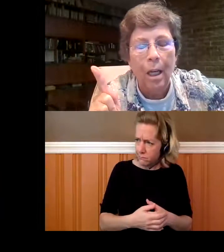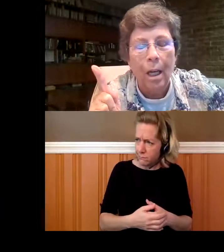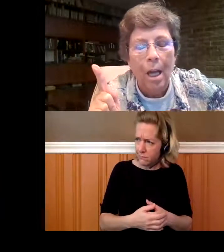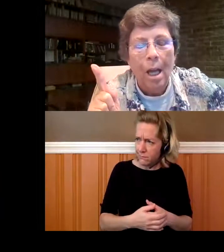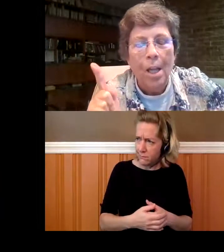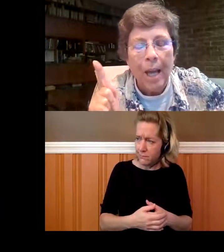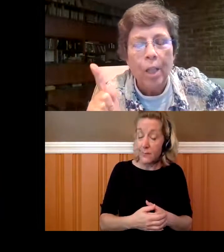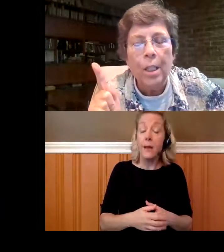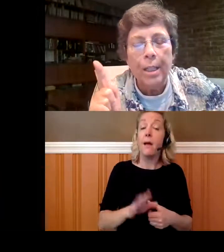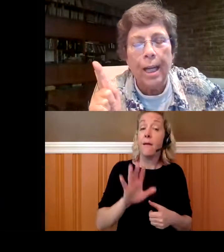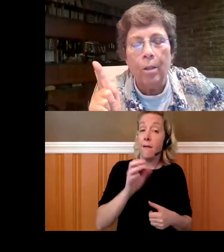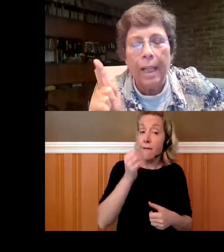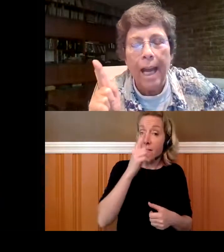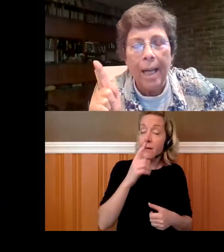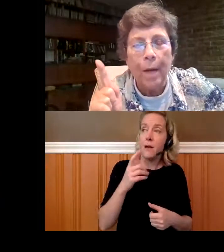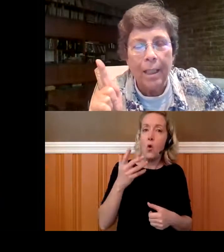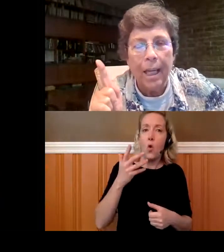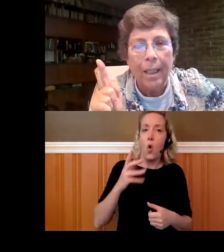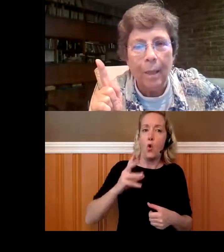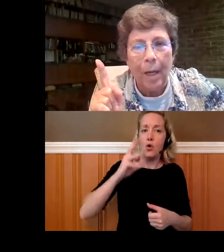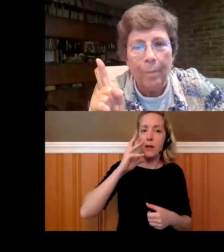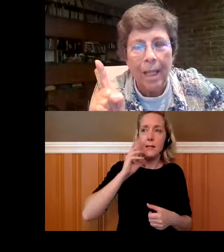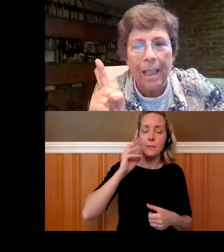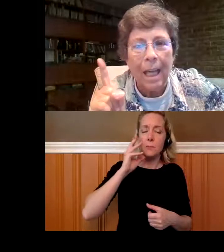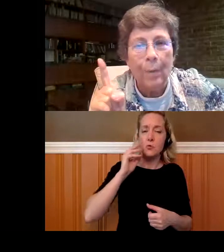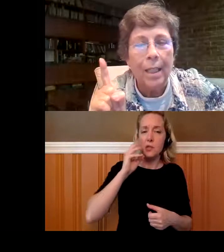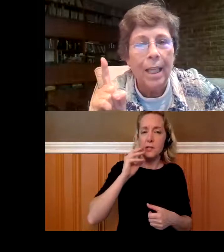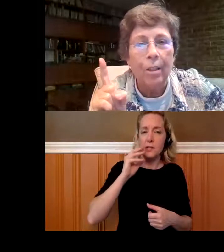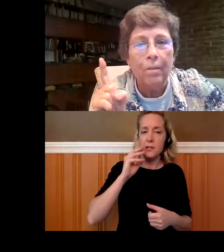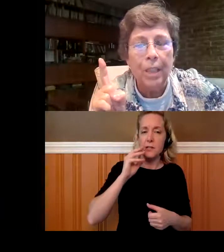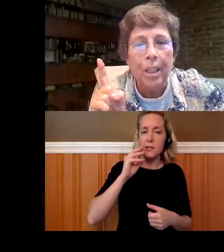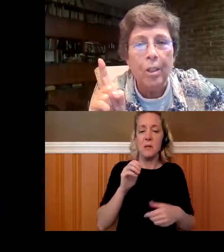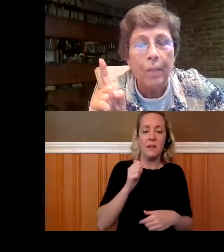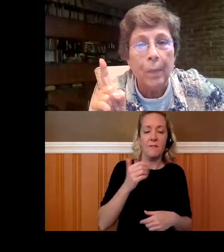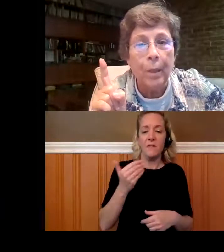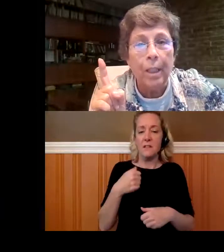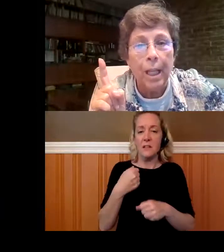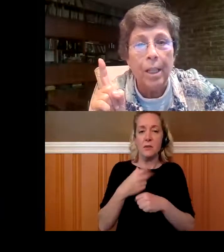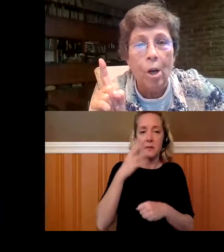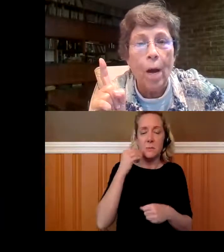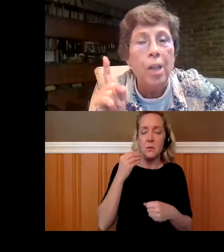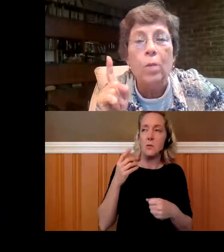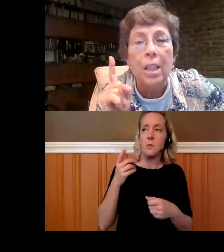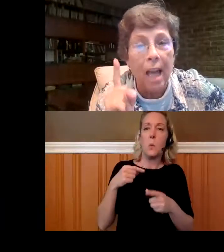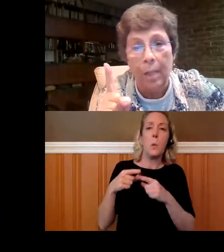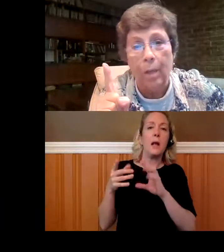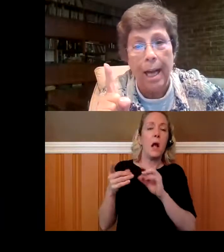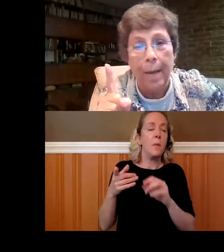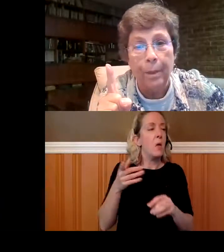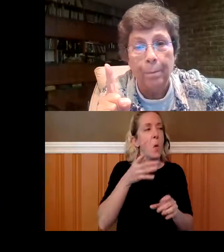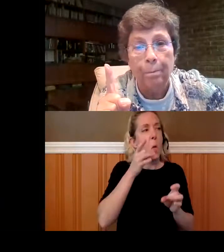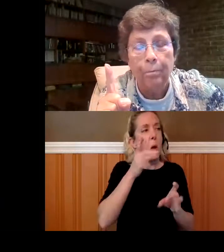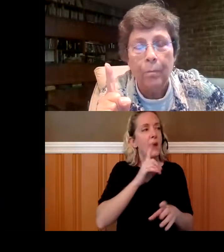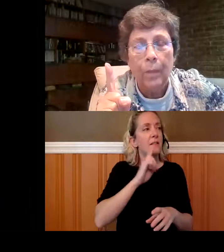by that time about 10 or 15 years of experience, and I knew exactly what had happened. And he told me later some